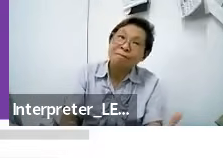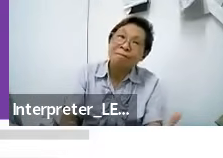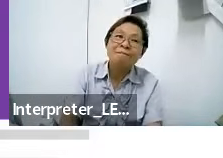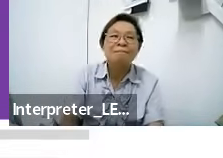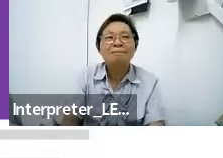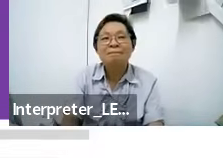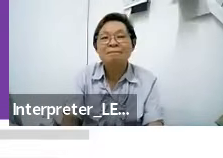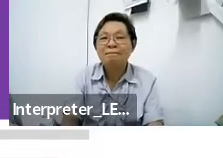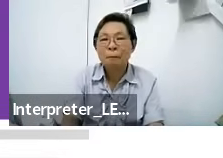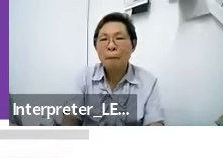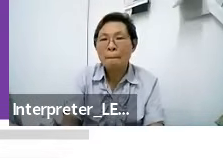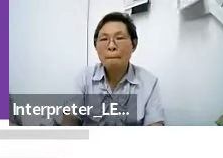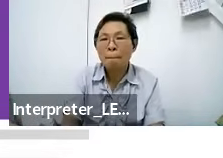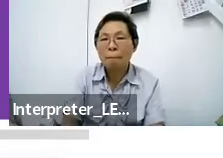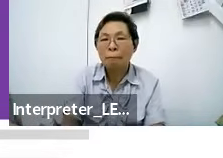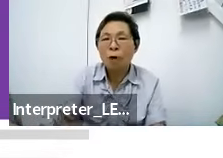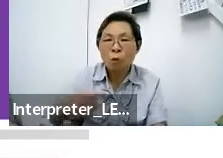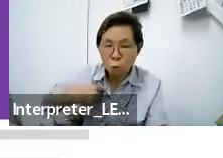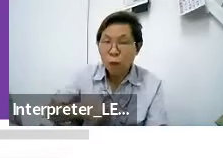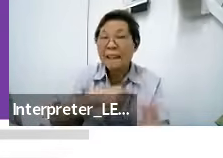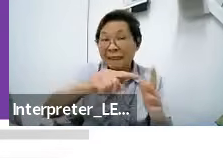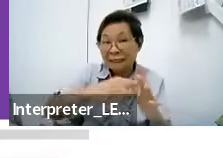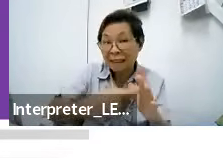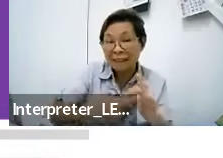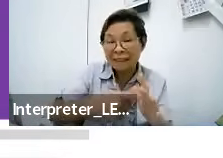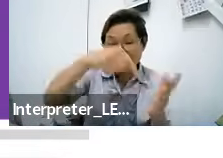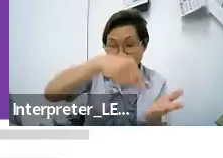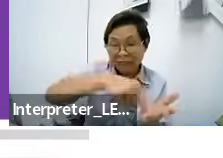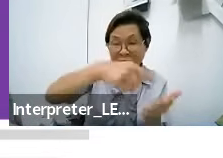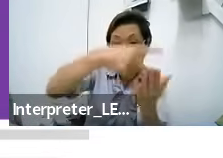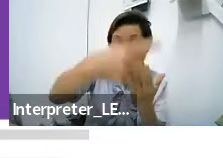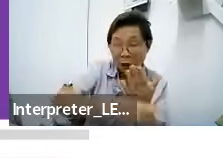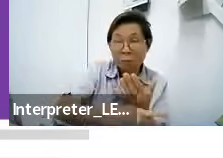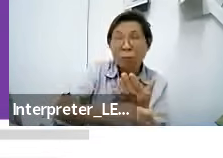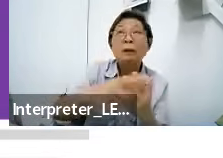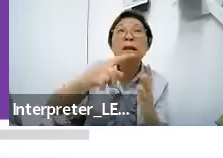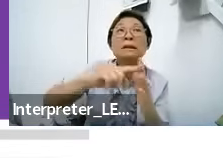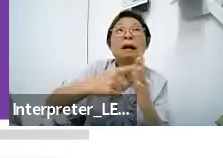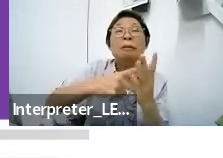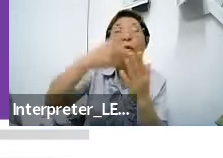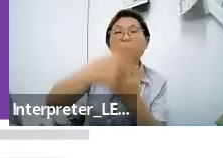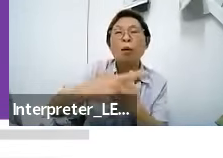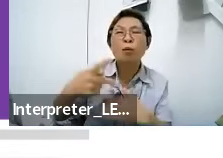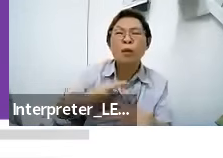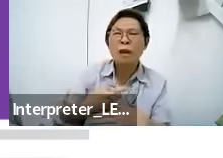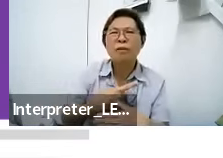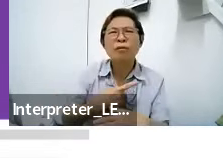far, since we implemented this program, we have reached out to